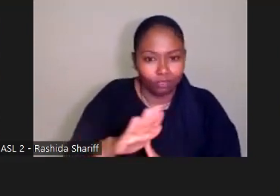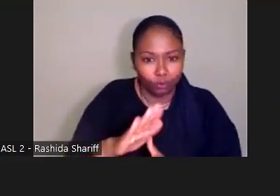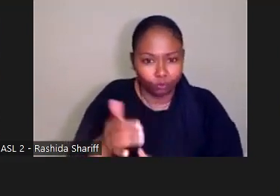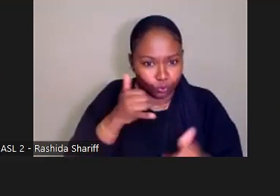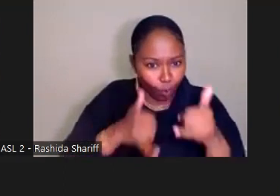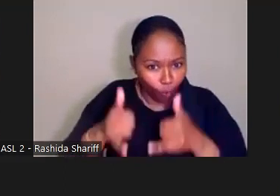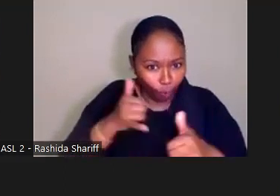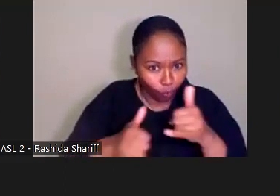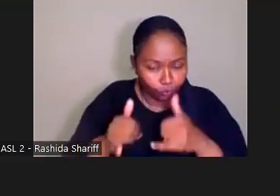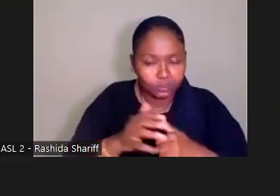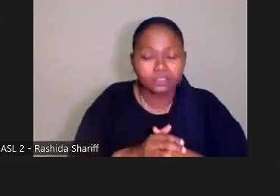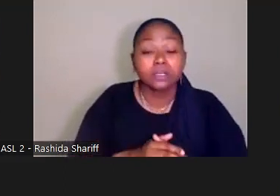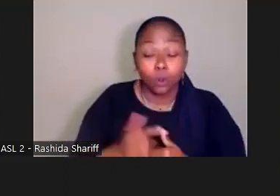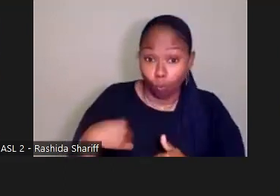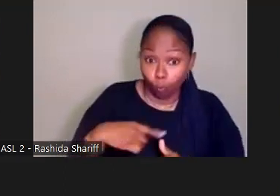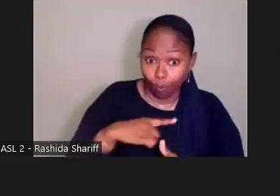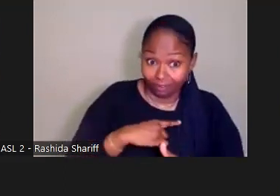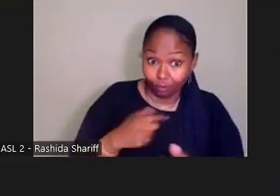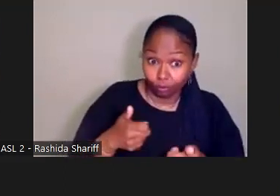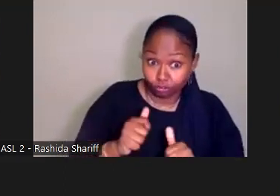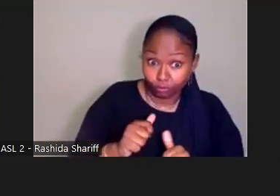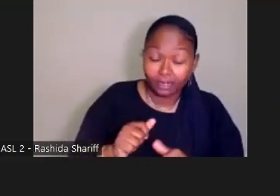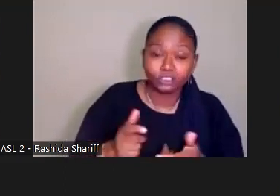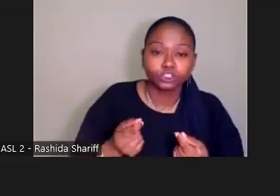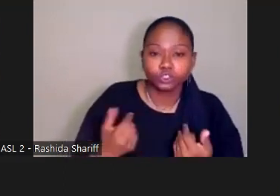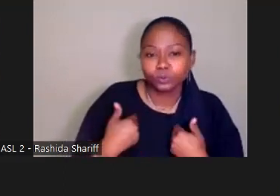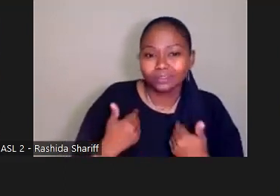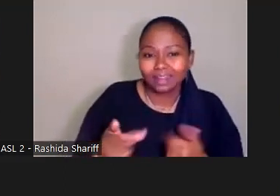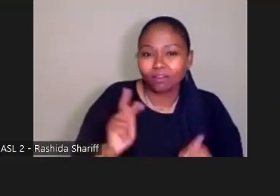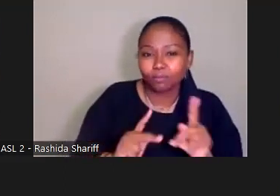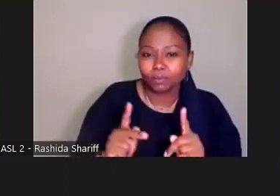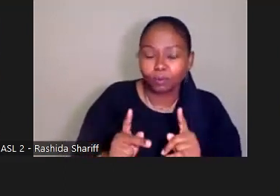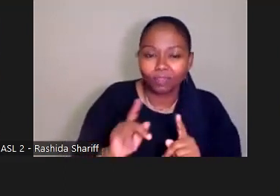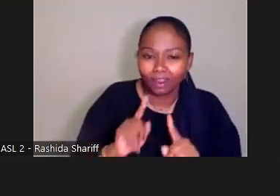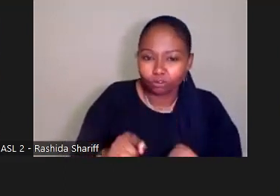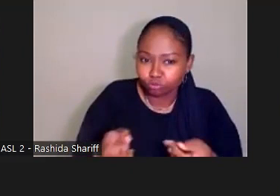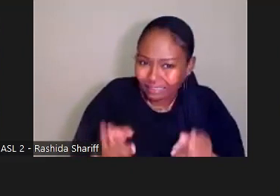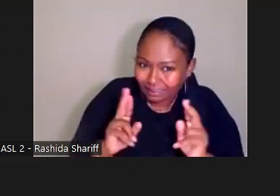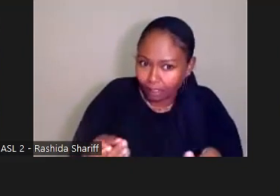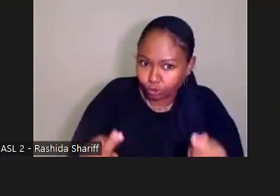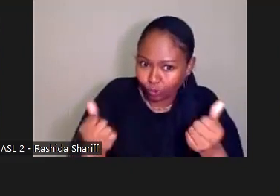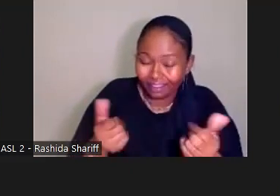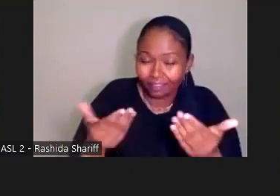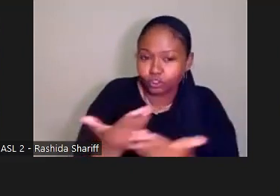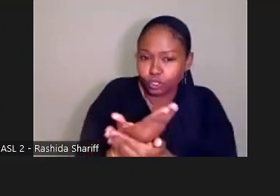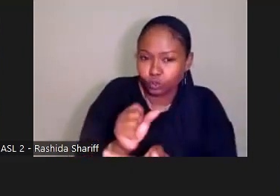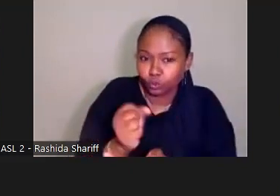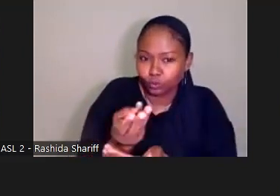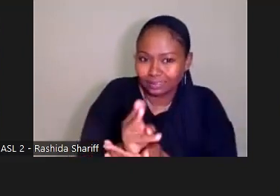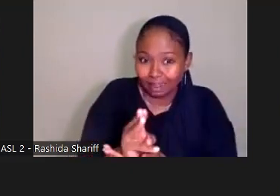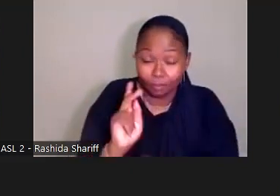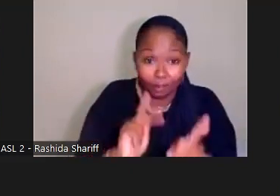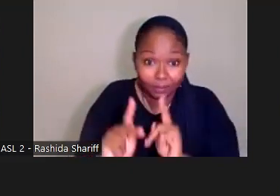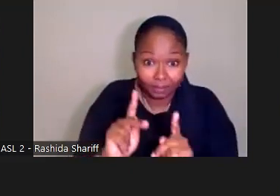helping disseminate quickly what scams look like. Like, for instance, there was a new scam with somebody catfishing people on Instagram,